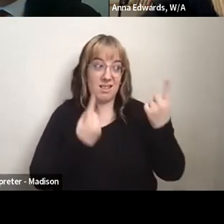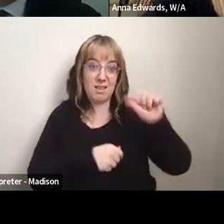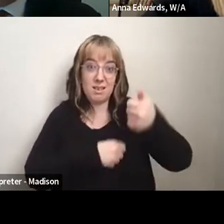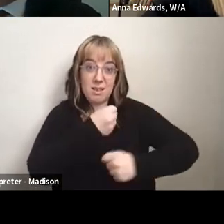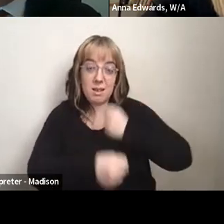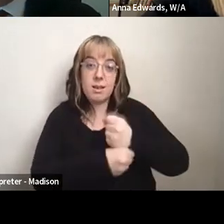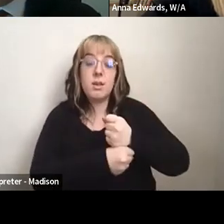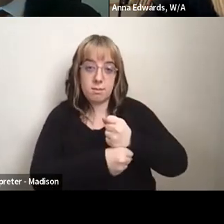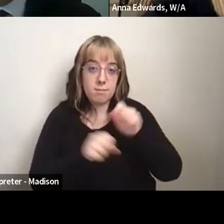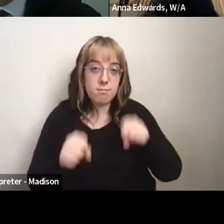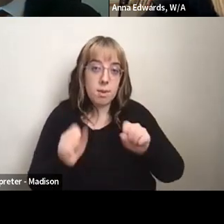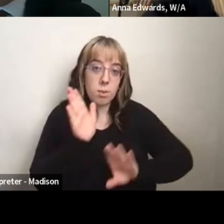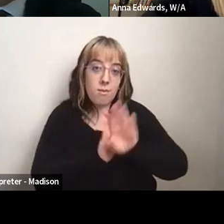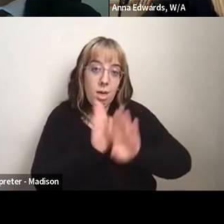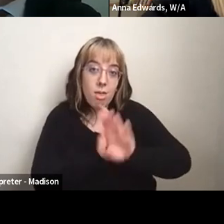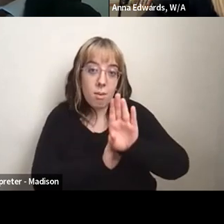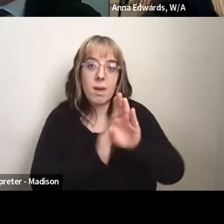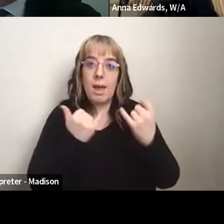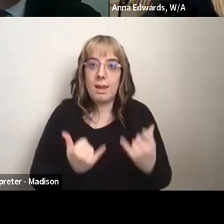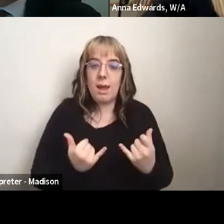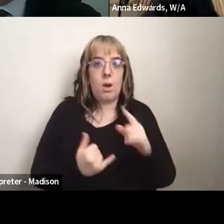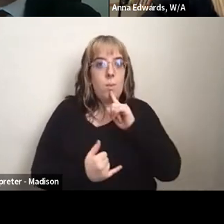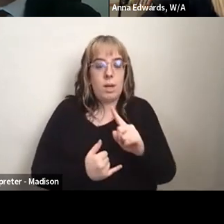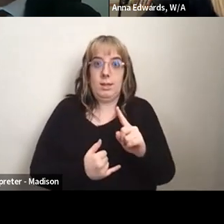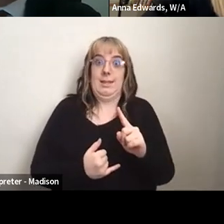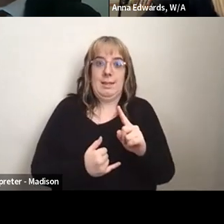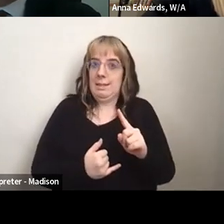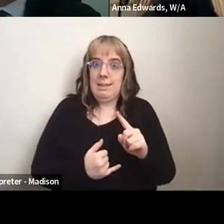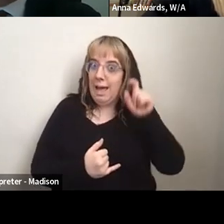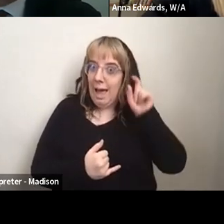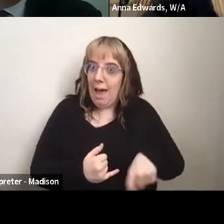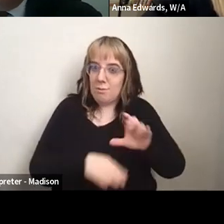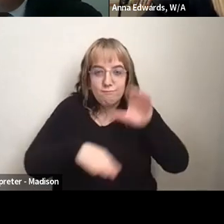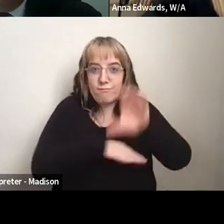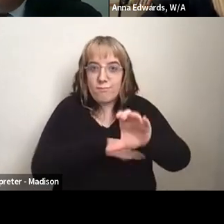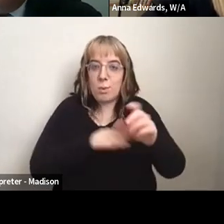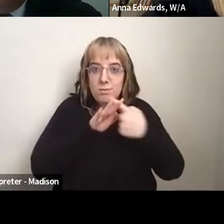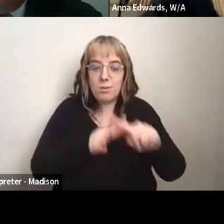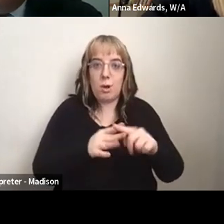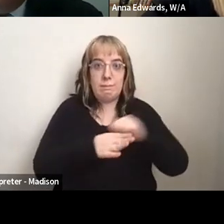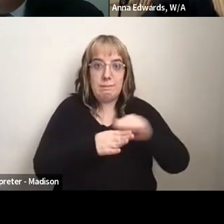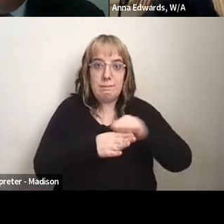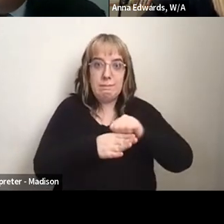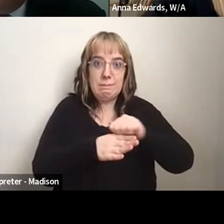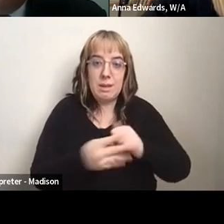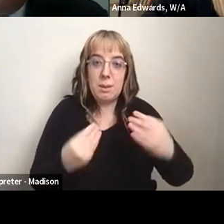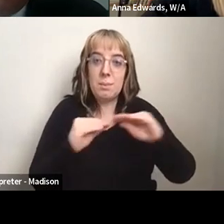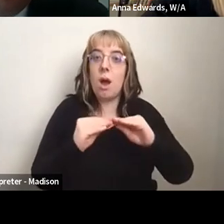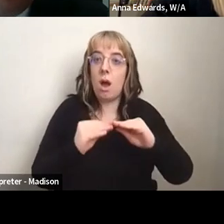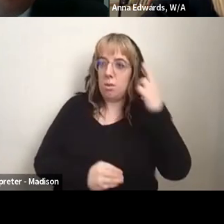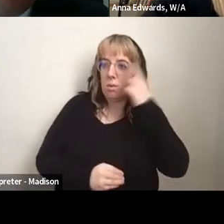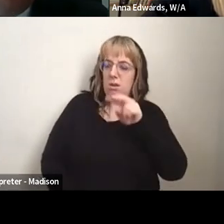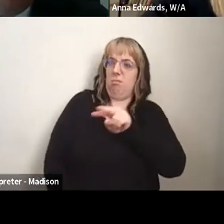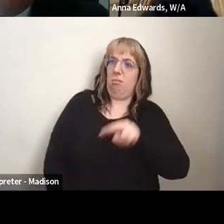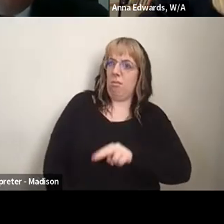able to develop that, but now it was putting it in practice. And we found that we weren't using all of our products